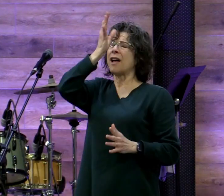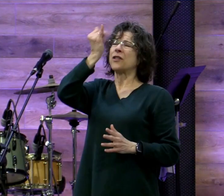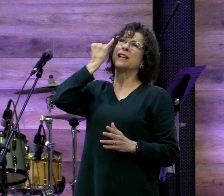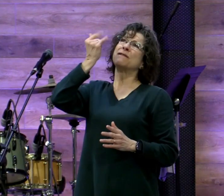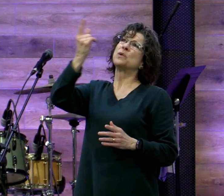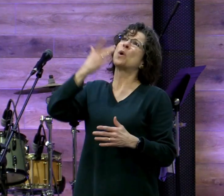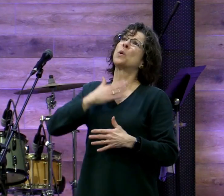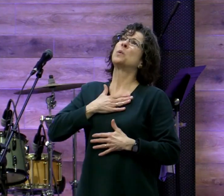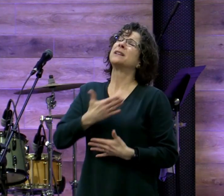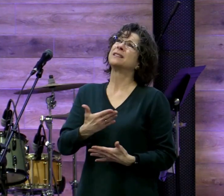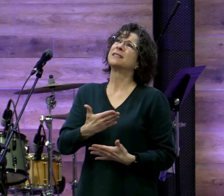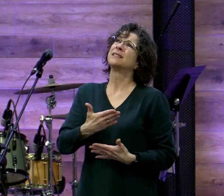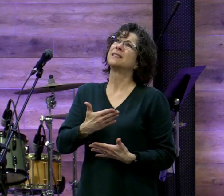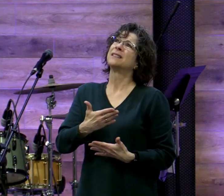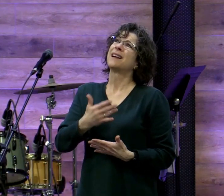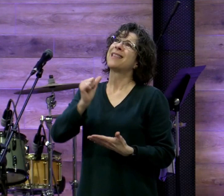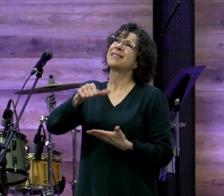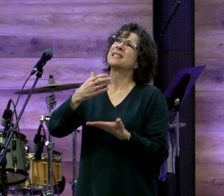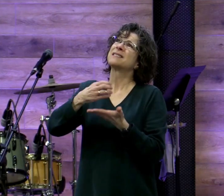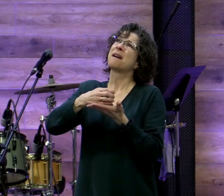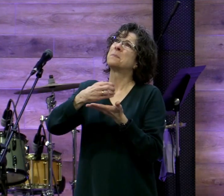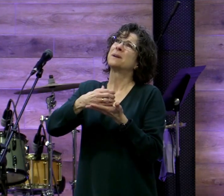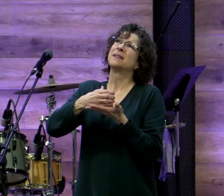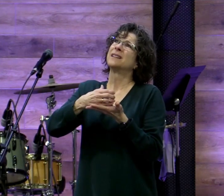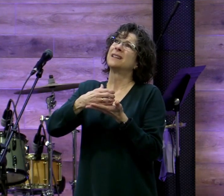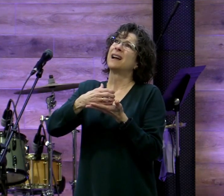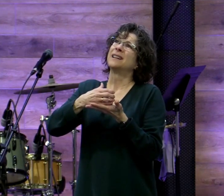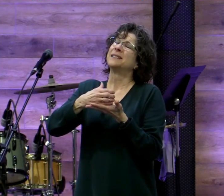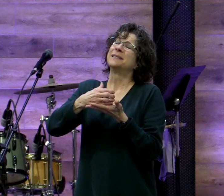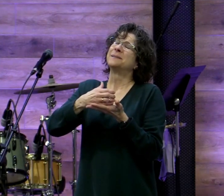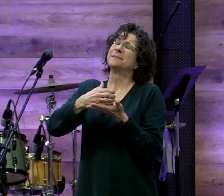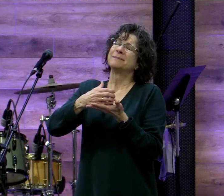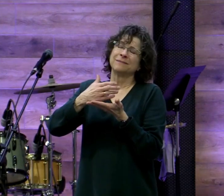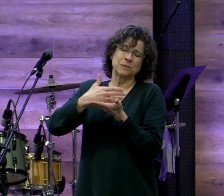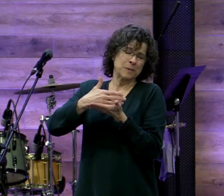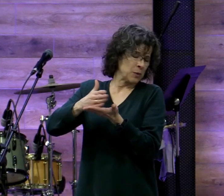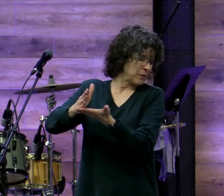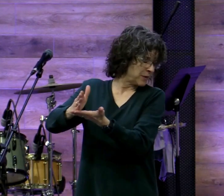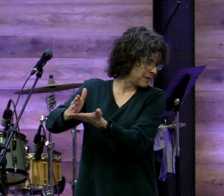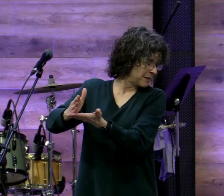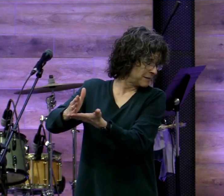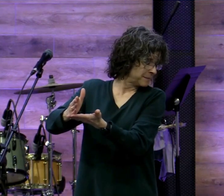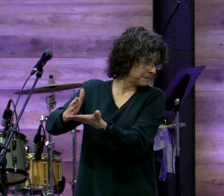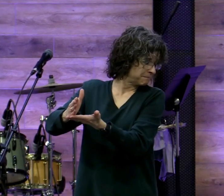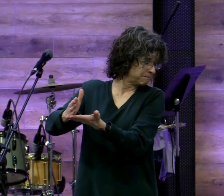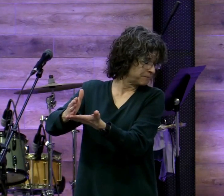willing, remove this cup from me.